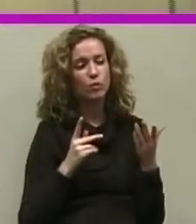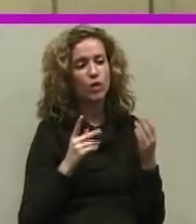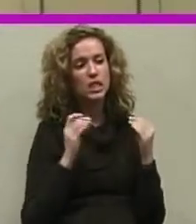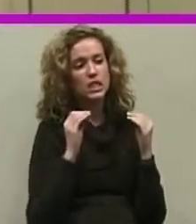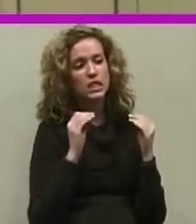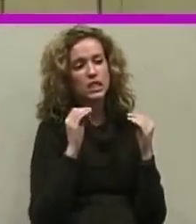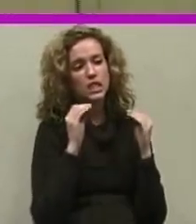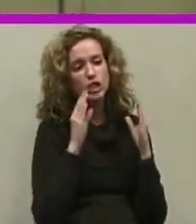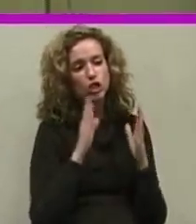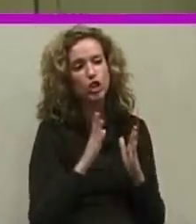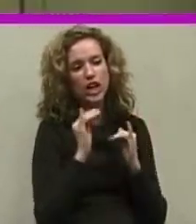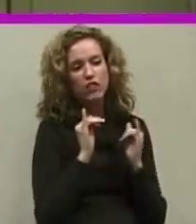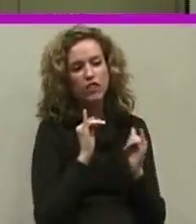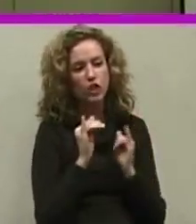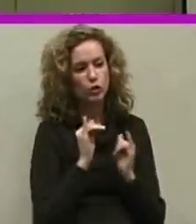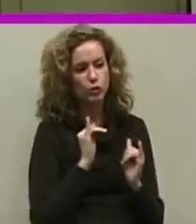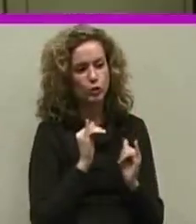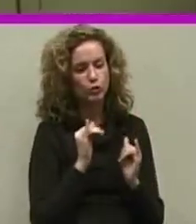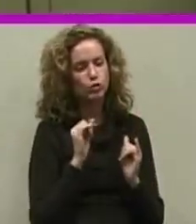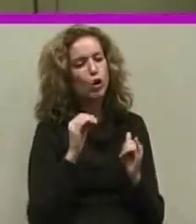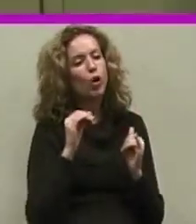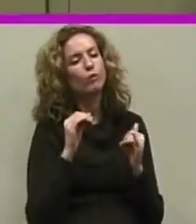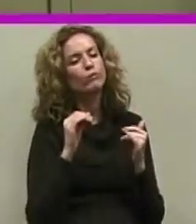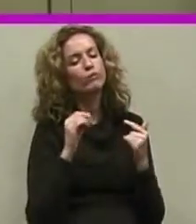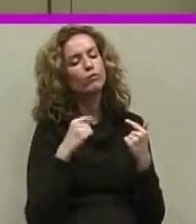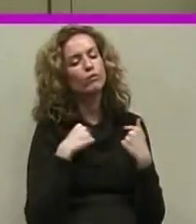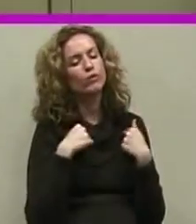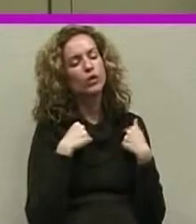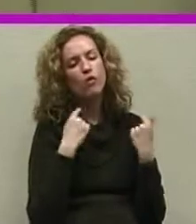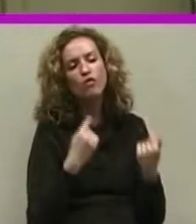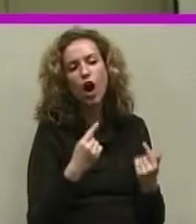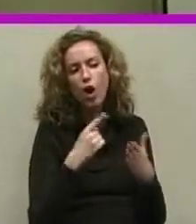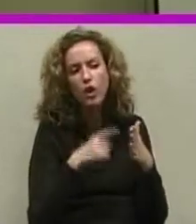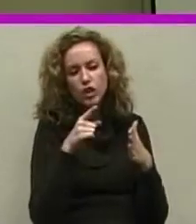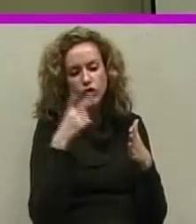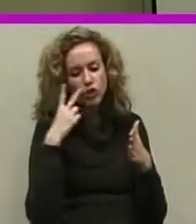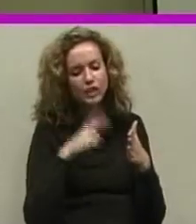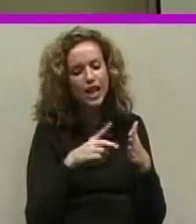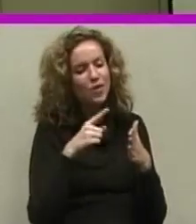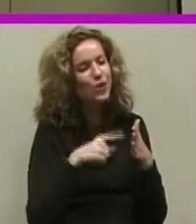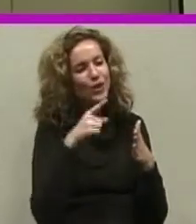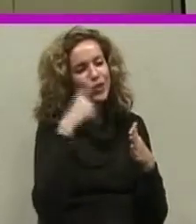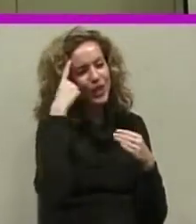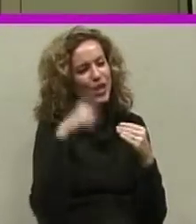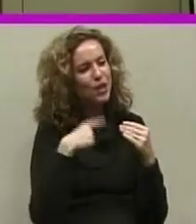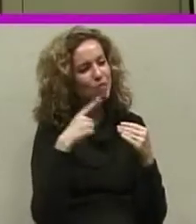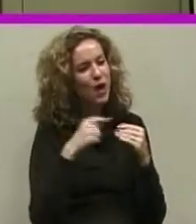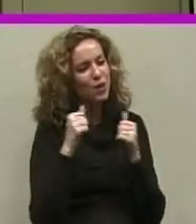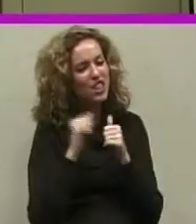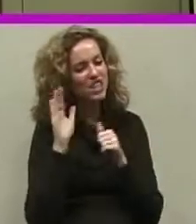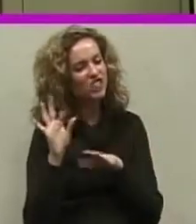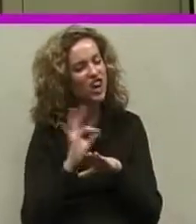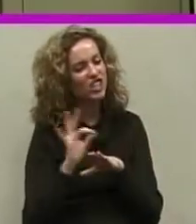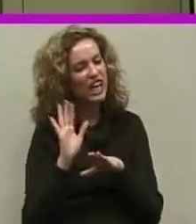teacher interviews. We're not going to deal, just from what you've looked at so far, what kind of things are you thinking about when you think about this kid functions for this kid's